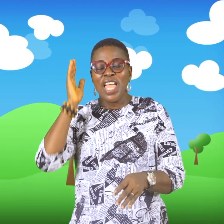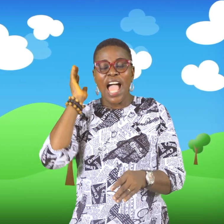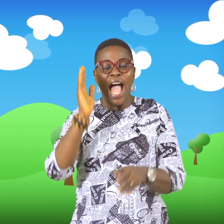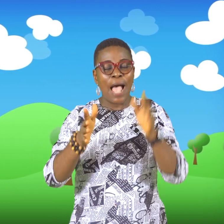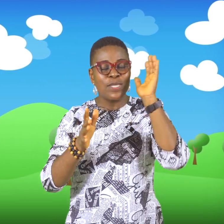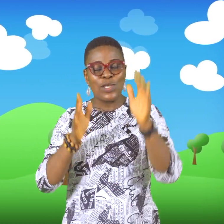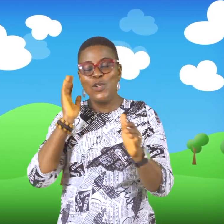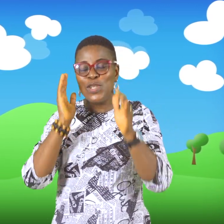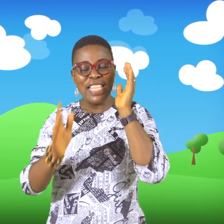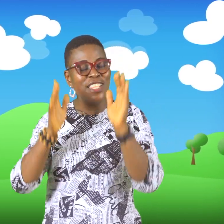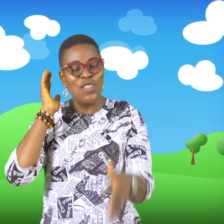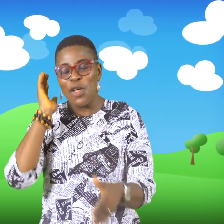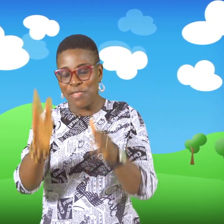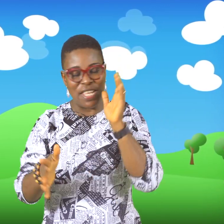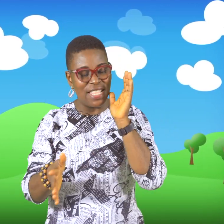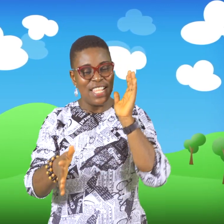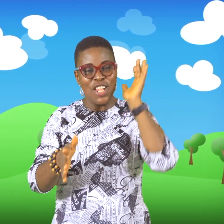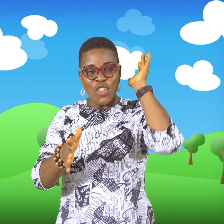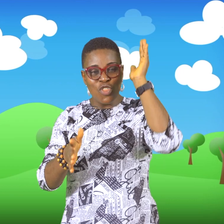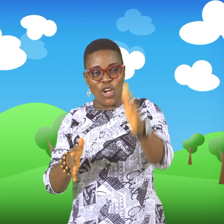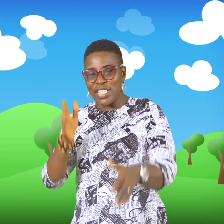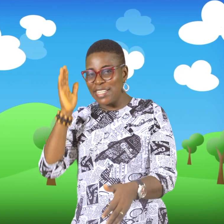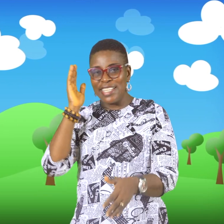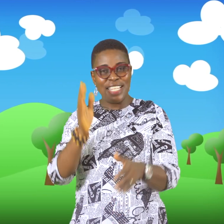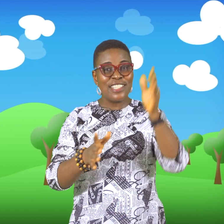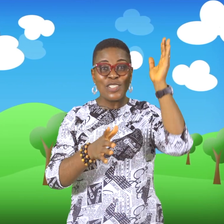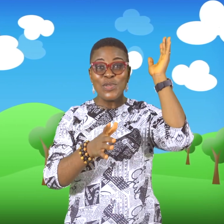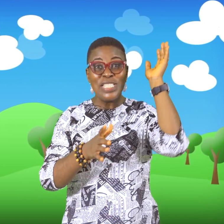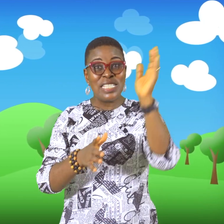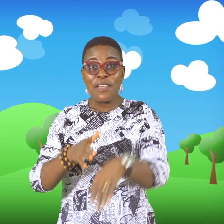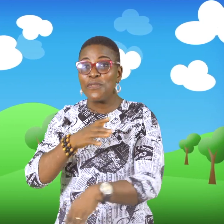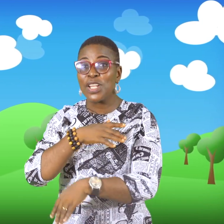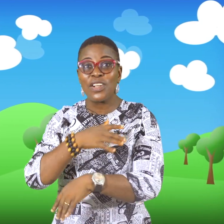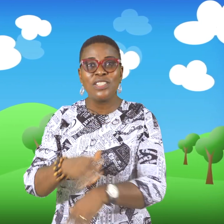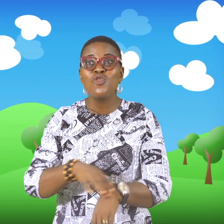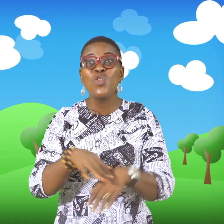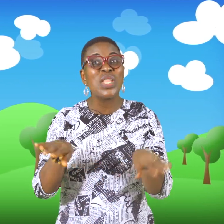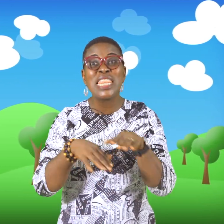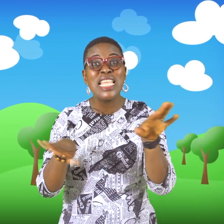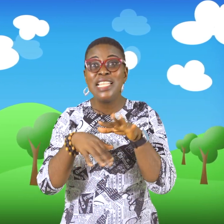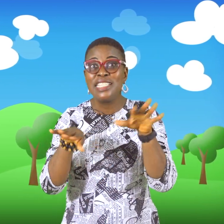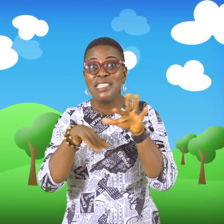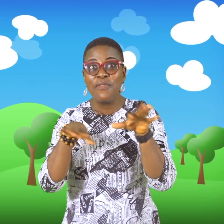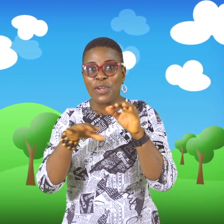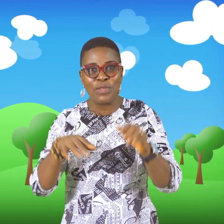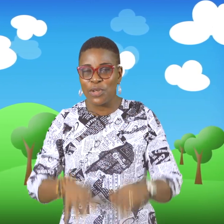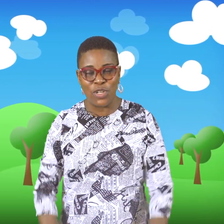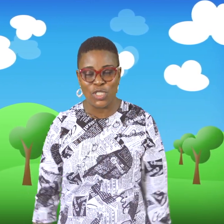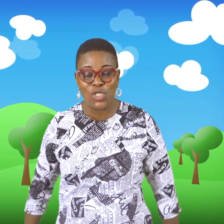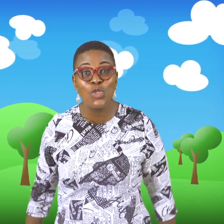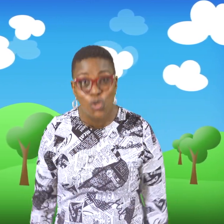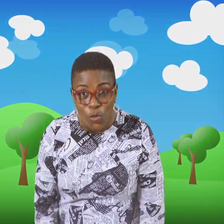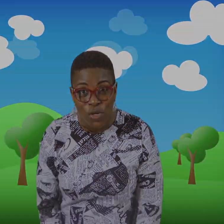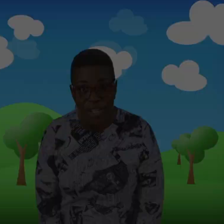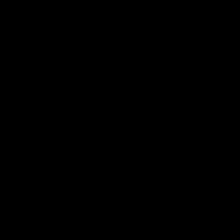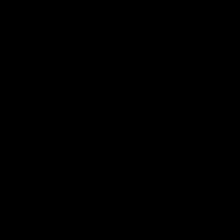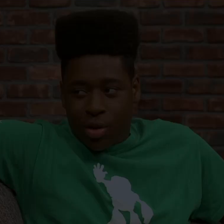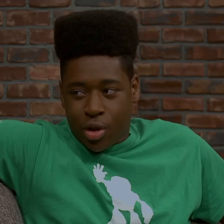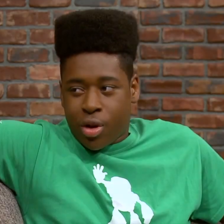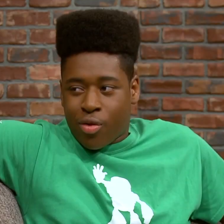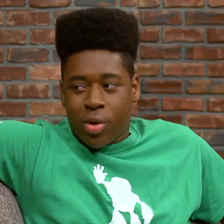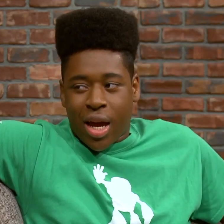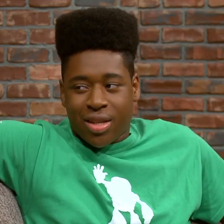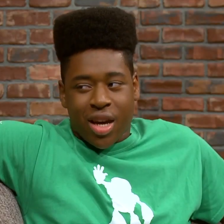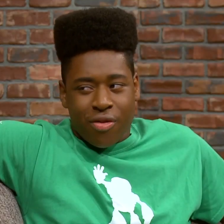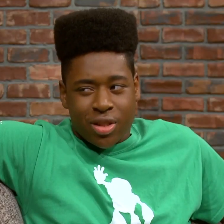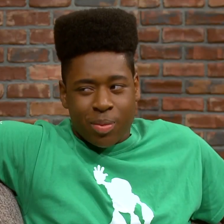Nothing, absolutely nothing. Nothing is too difficult. Nothing is difficult for God to do.